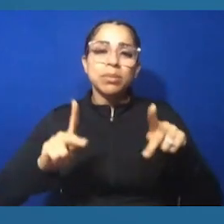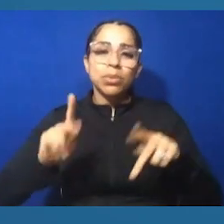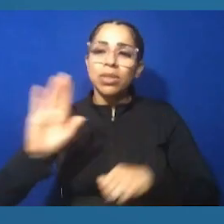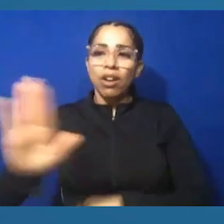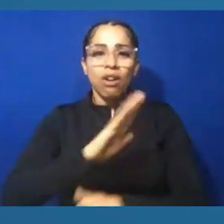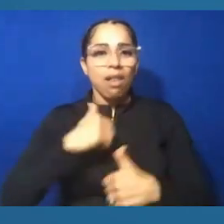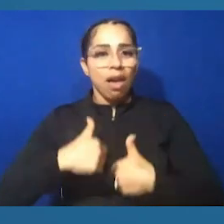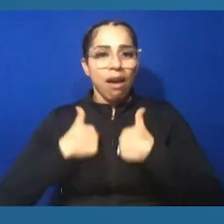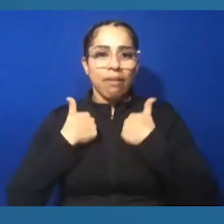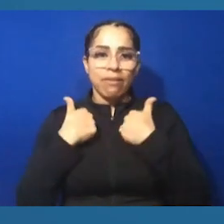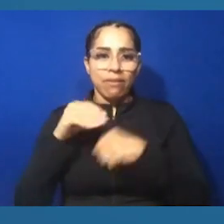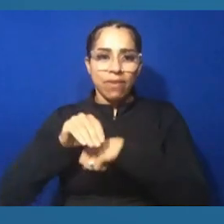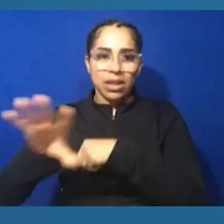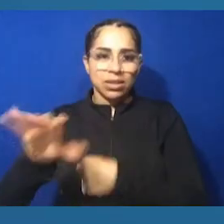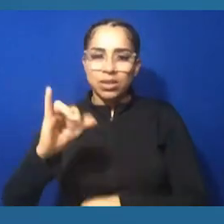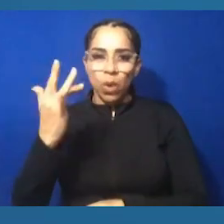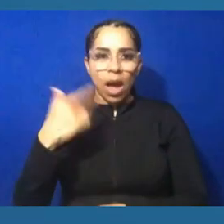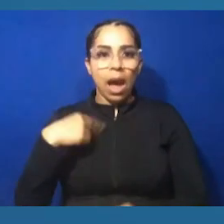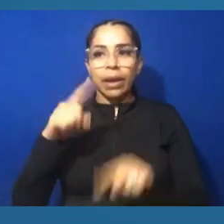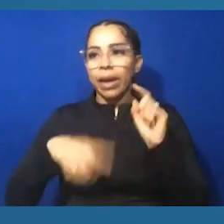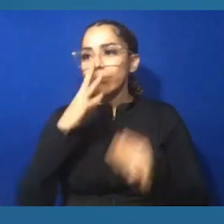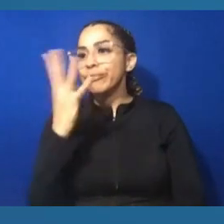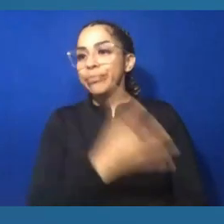That's why I couldn't walk away from this fight.